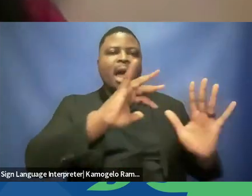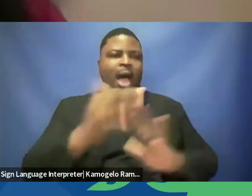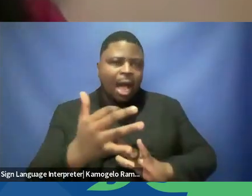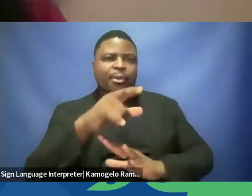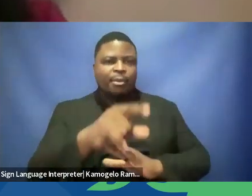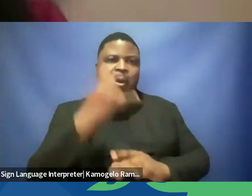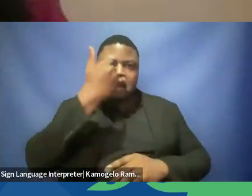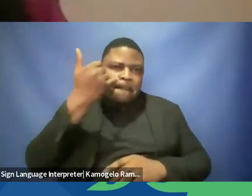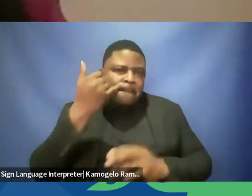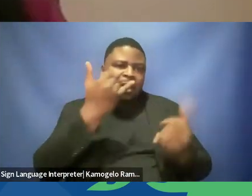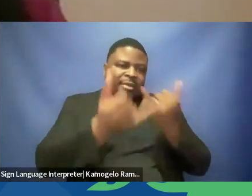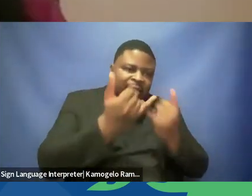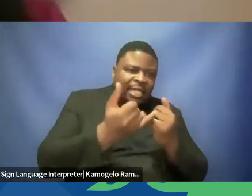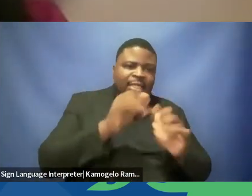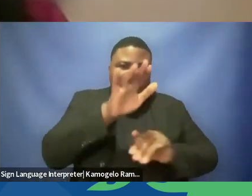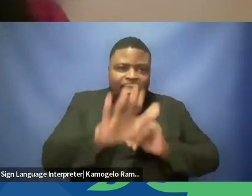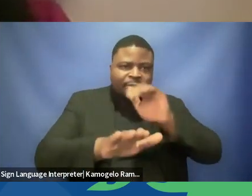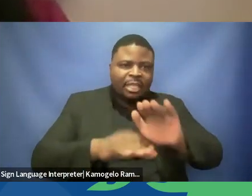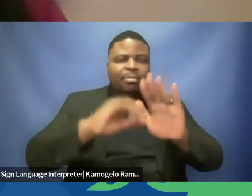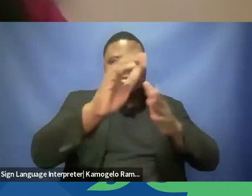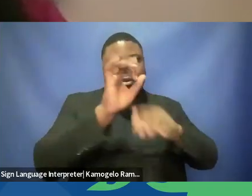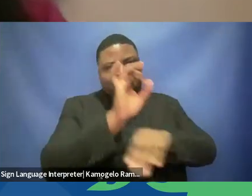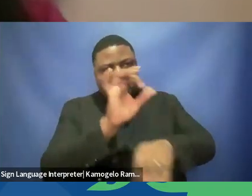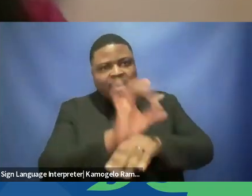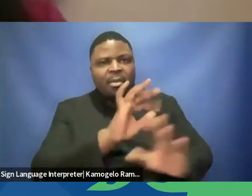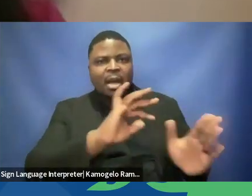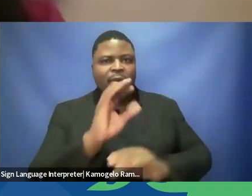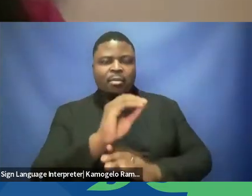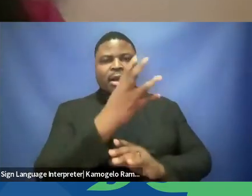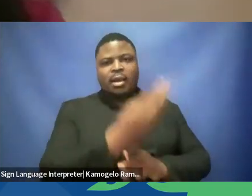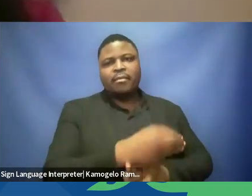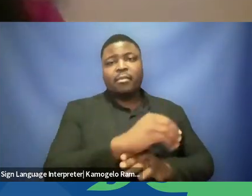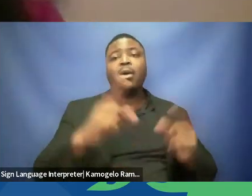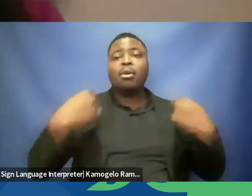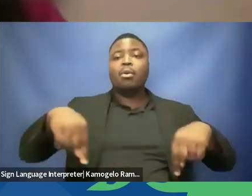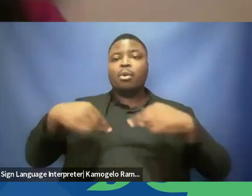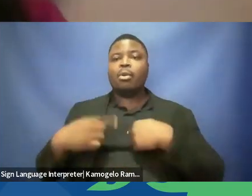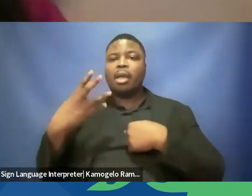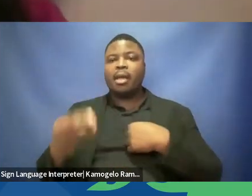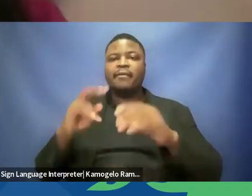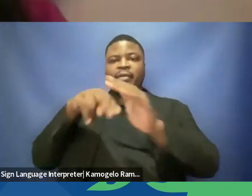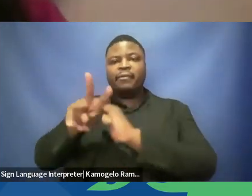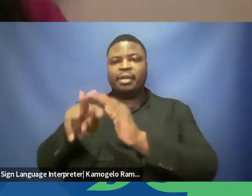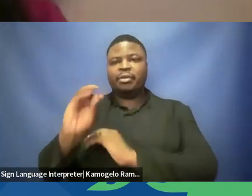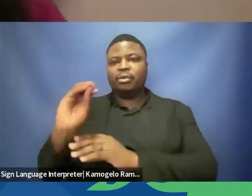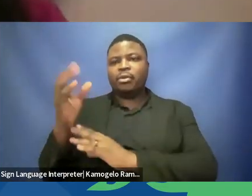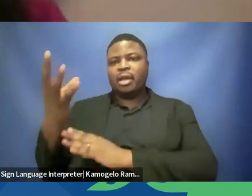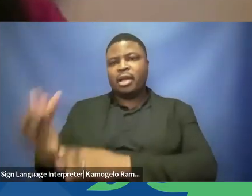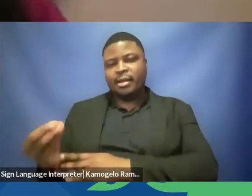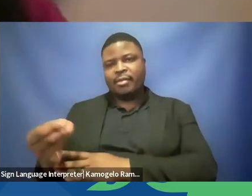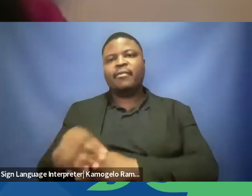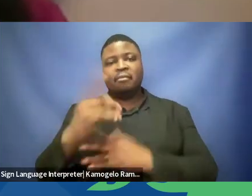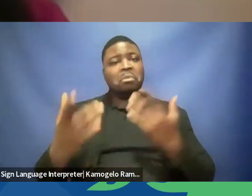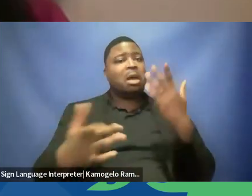those partners to take up the mission. So we have a video now from one of our lead technical experts in